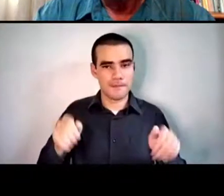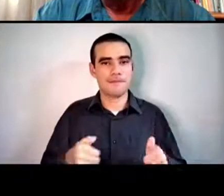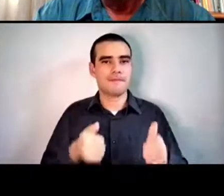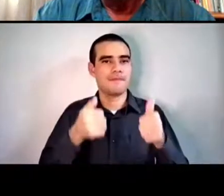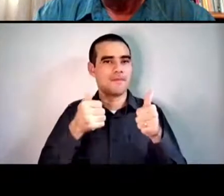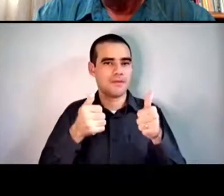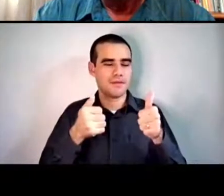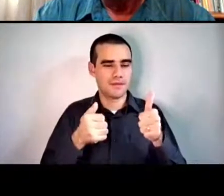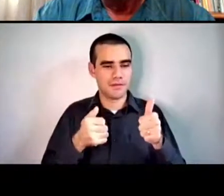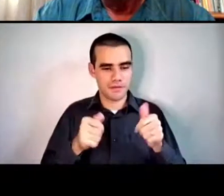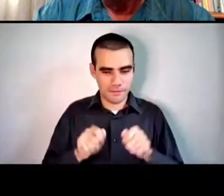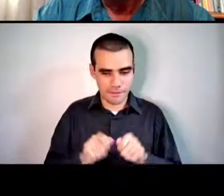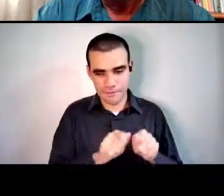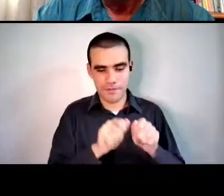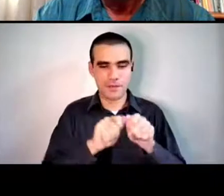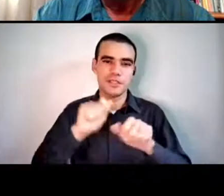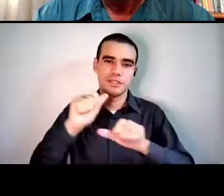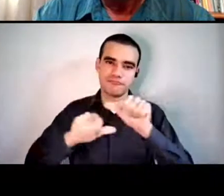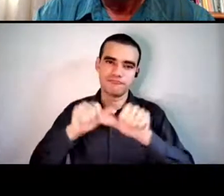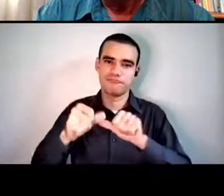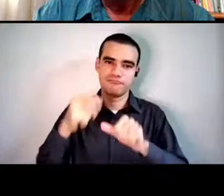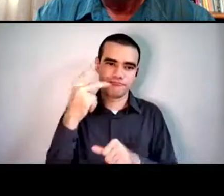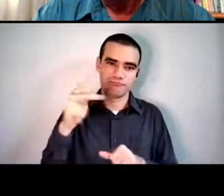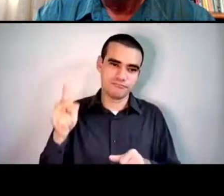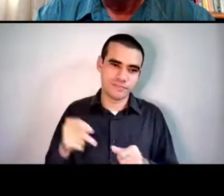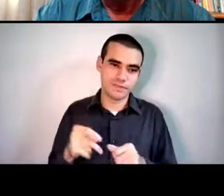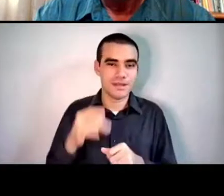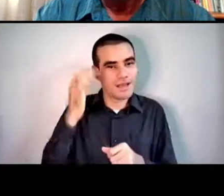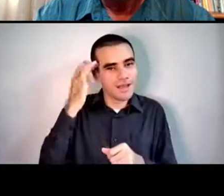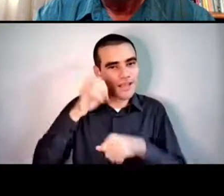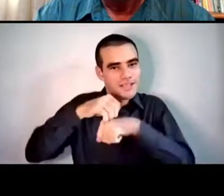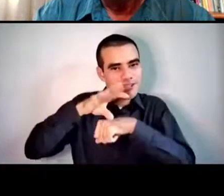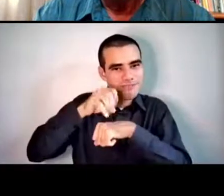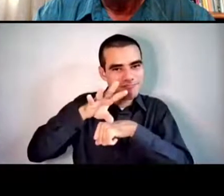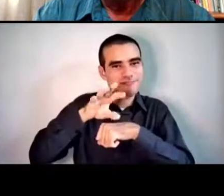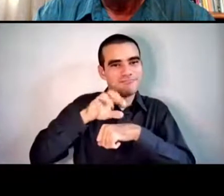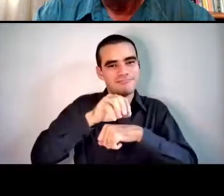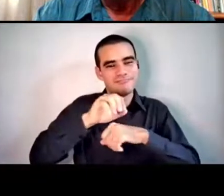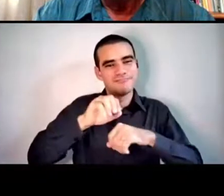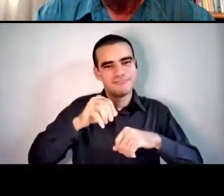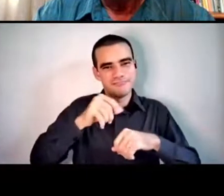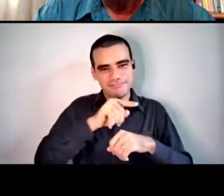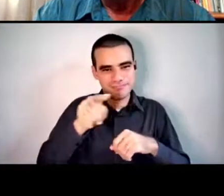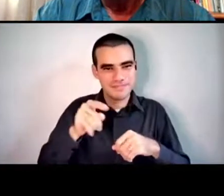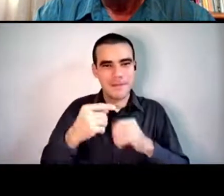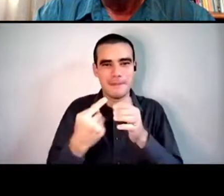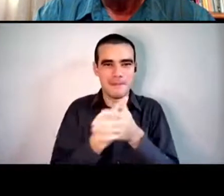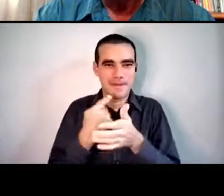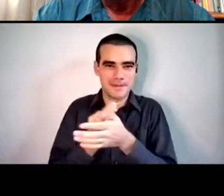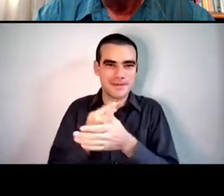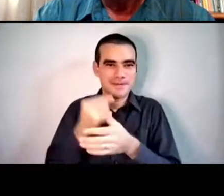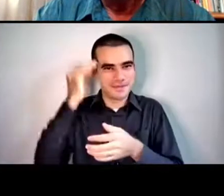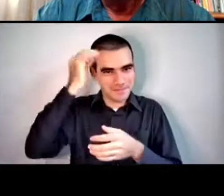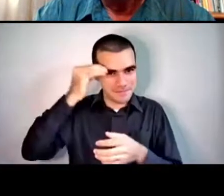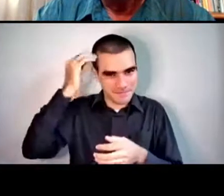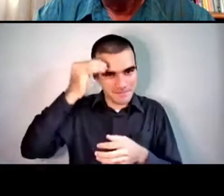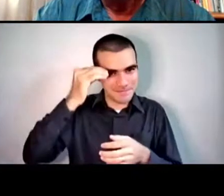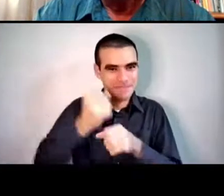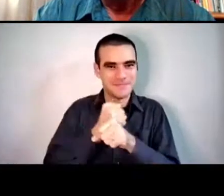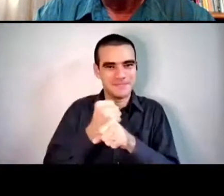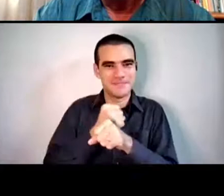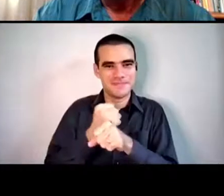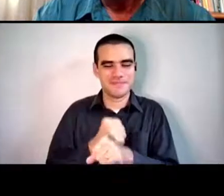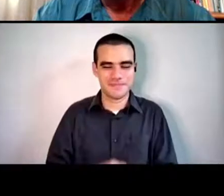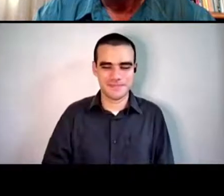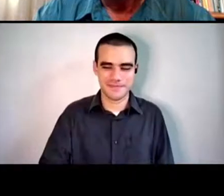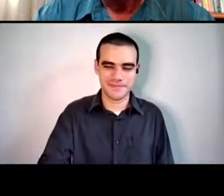and take the advantage and do the changes you want to. These are the suggestions that come to my mind based on my experience